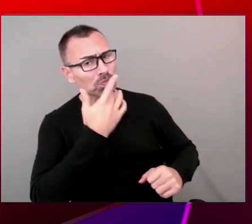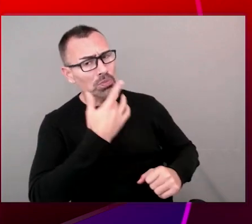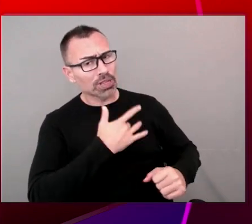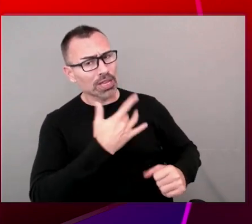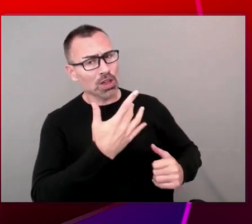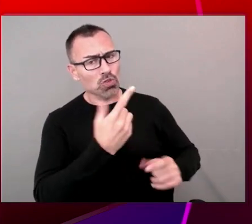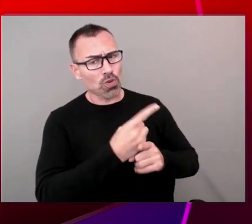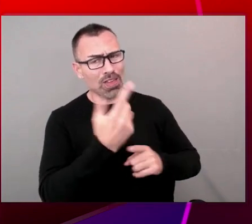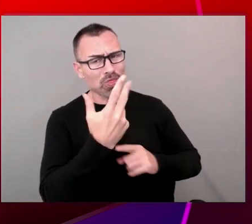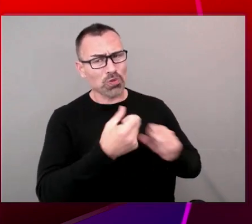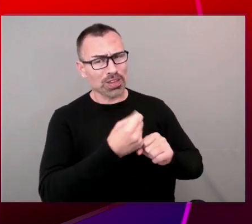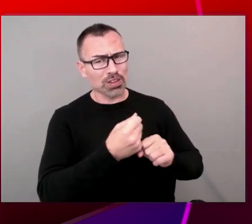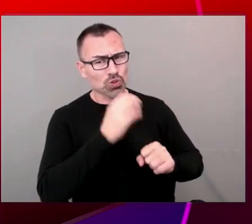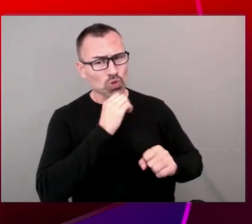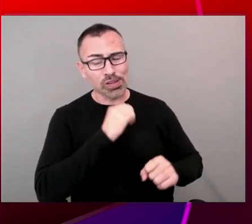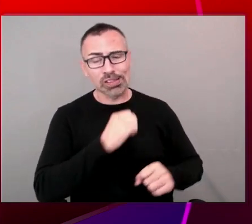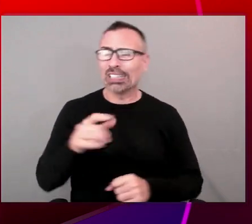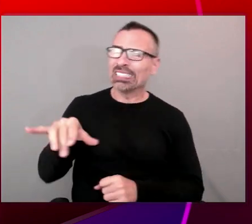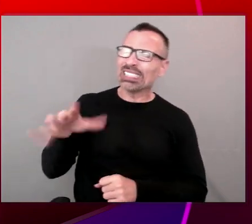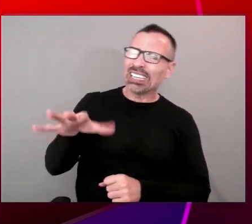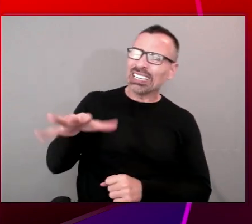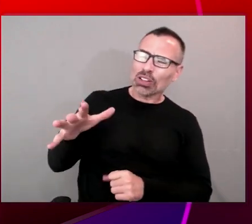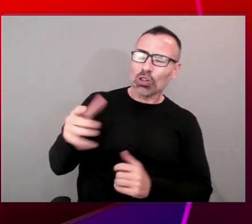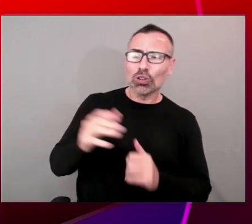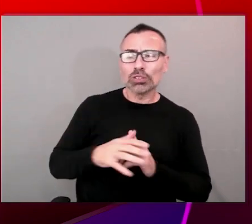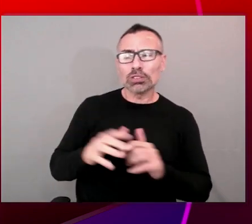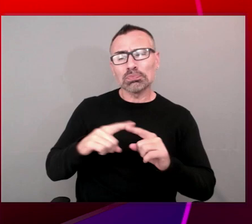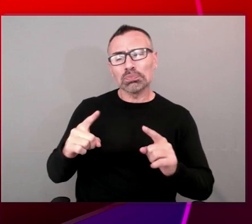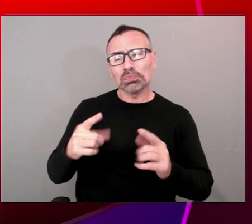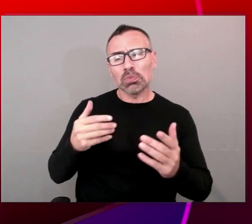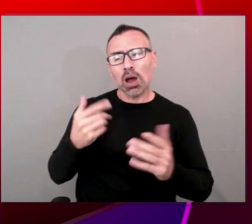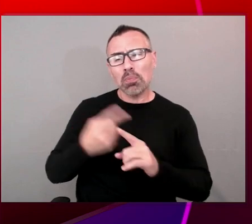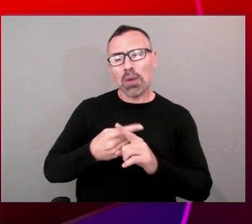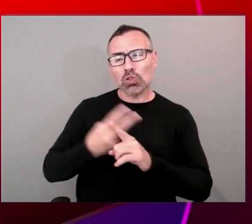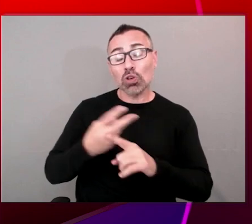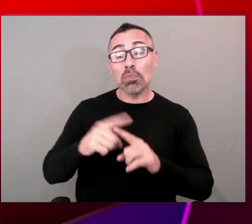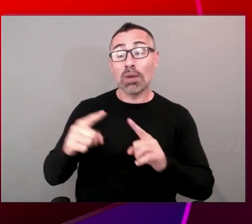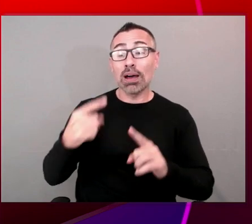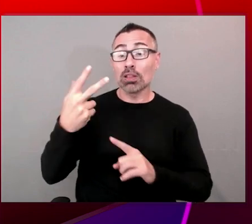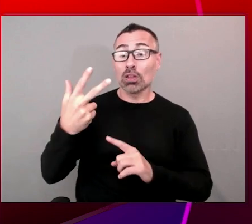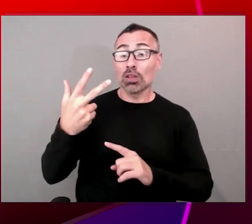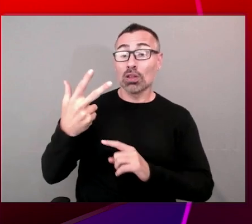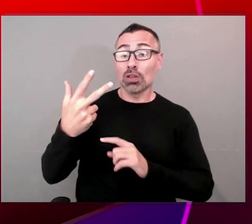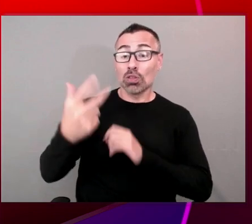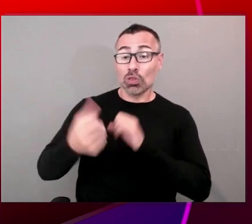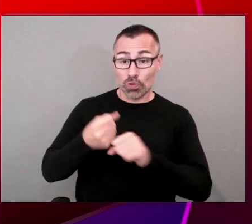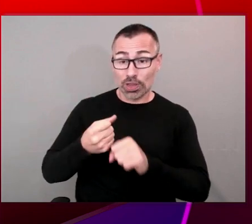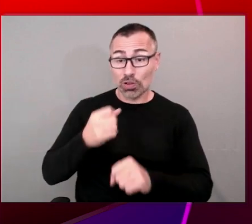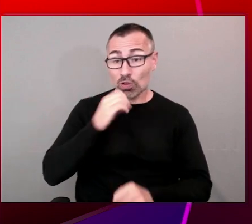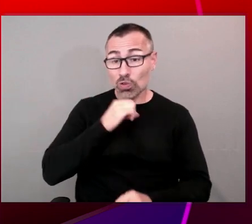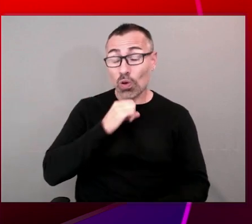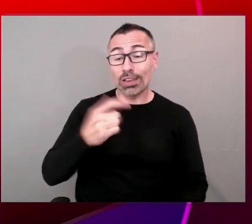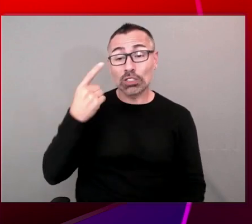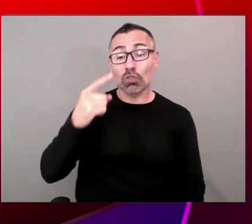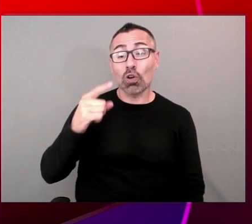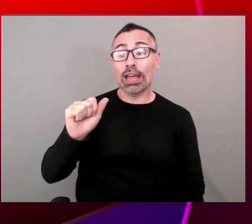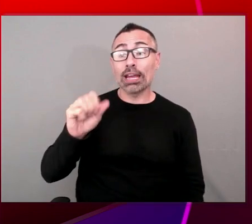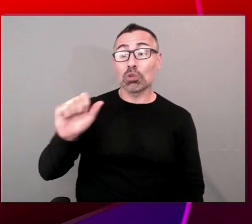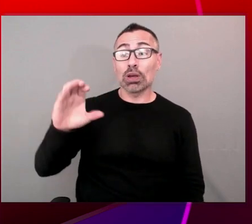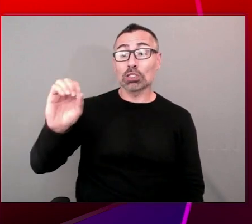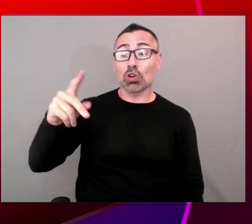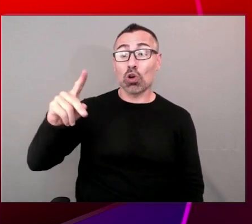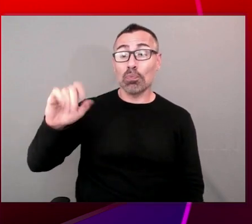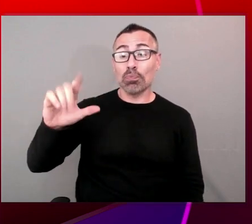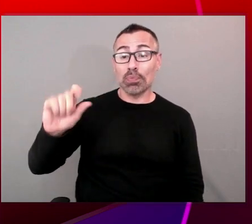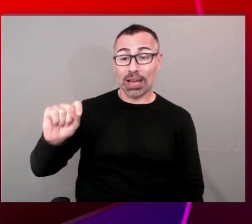with the timeline here within a month or two. But the 3-year-old birthday is for AWS Copilot CLI, which is the